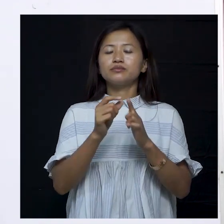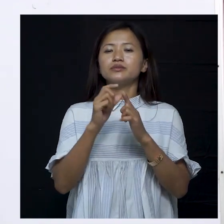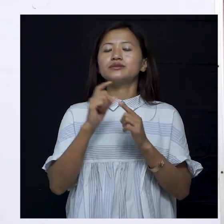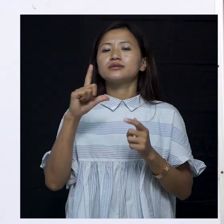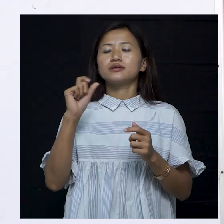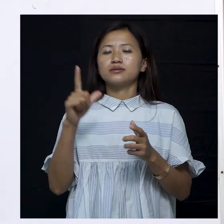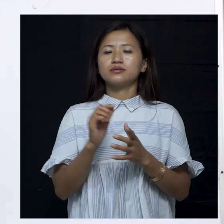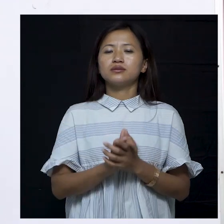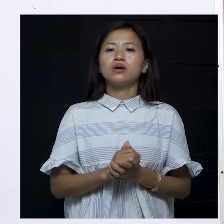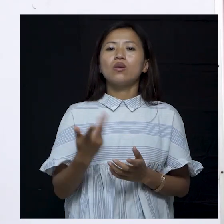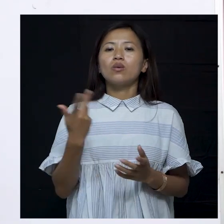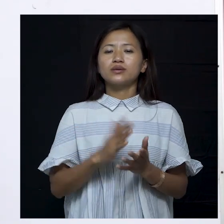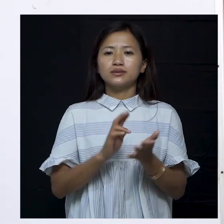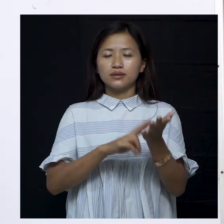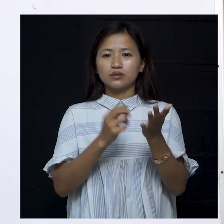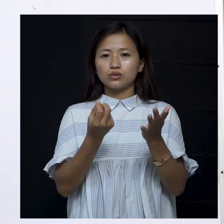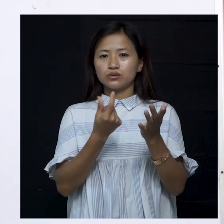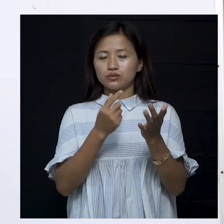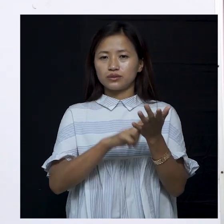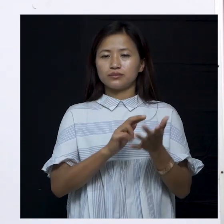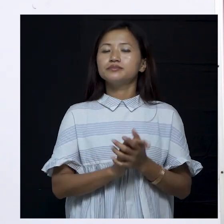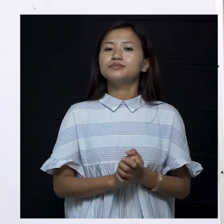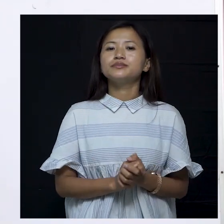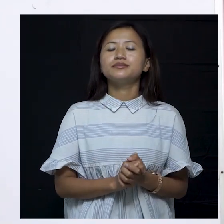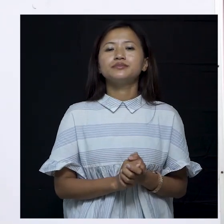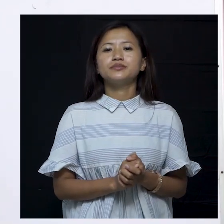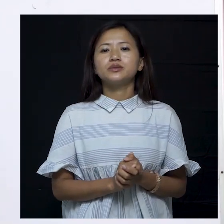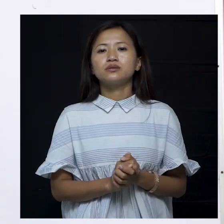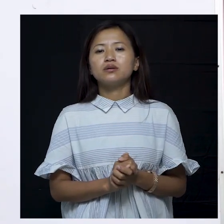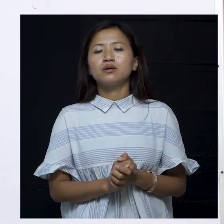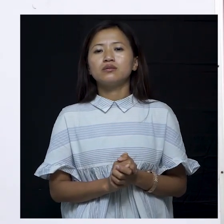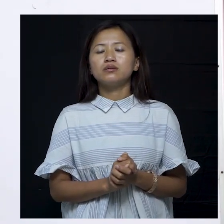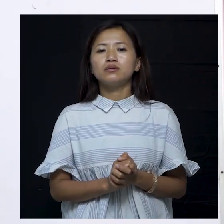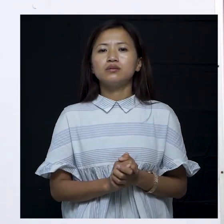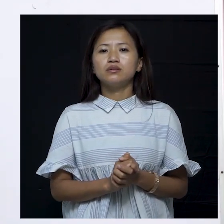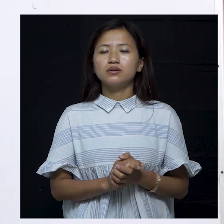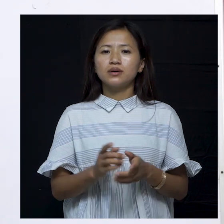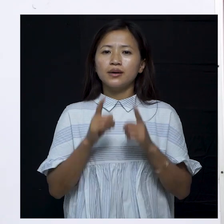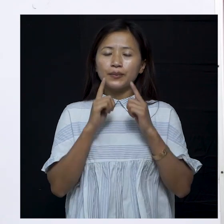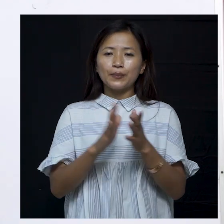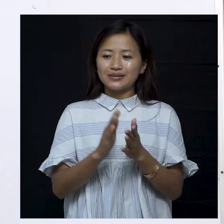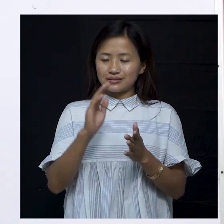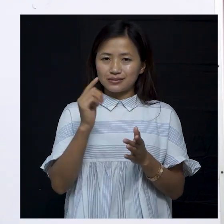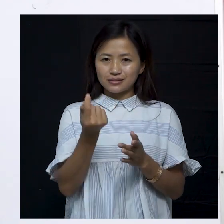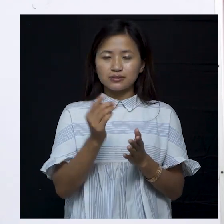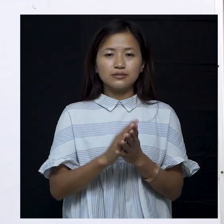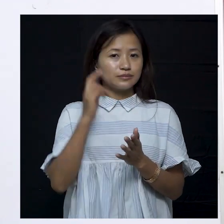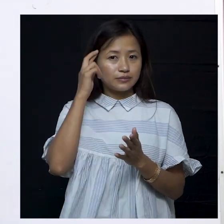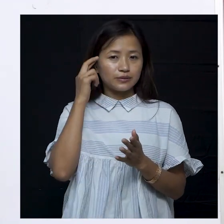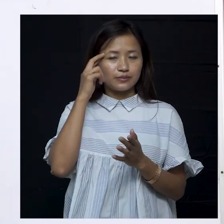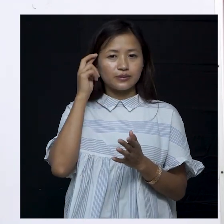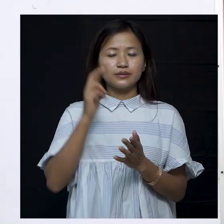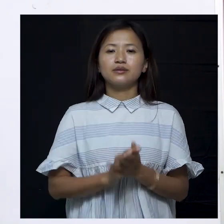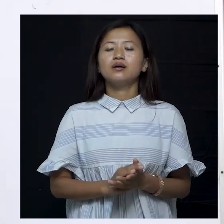to know what is a noun, okay? And I know all of you knows what is a noun, but just a reminder,